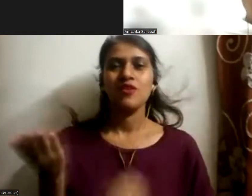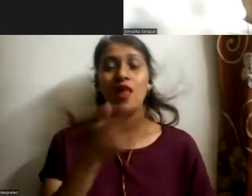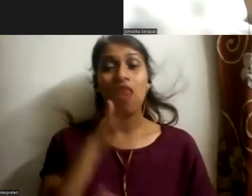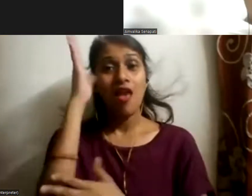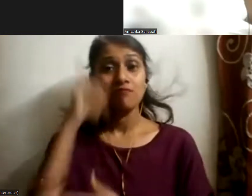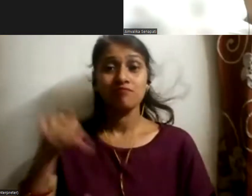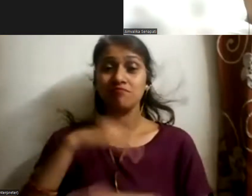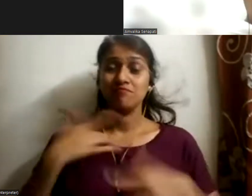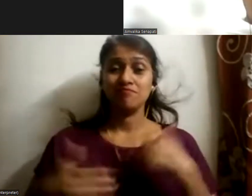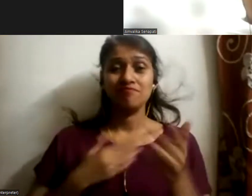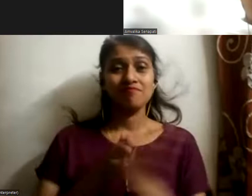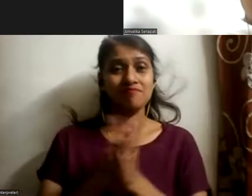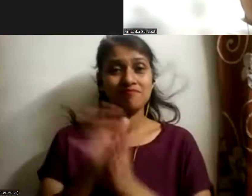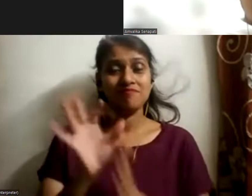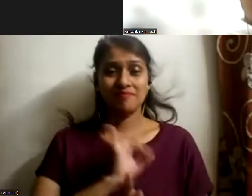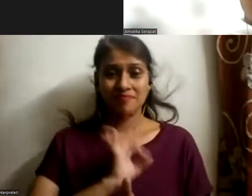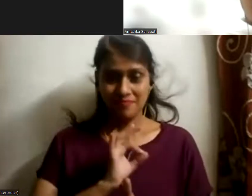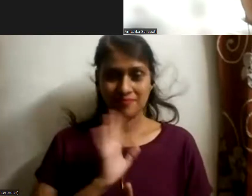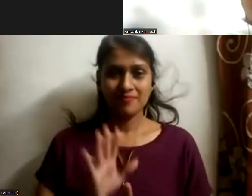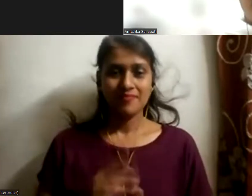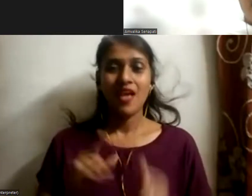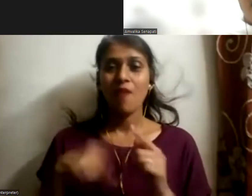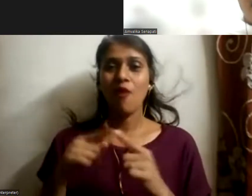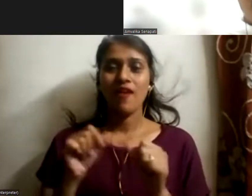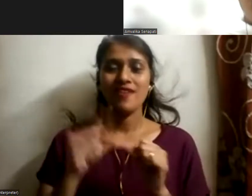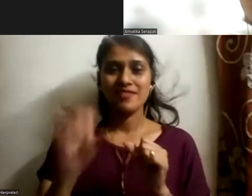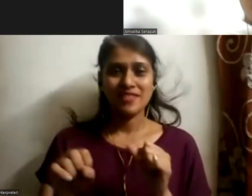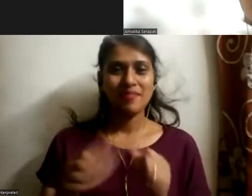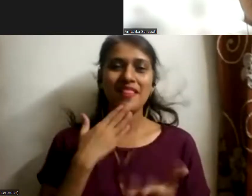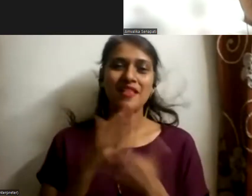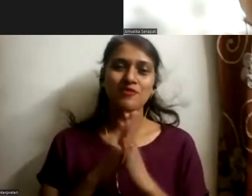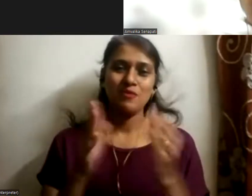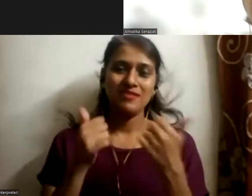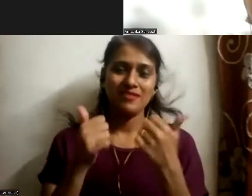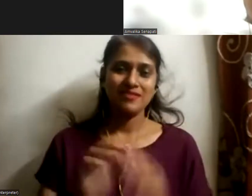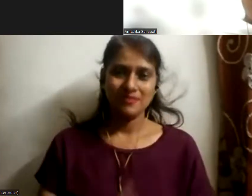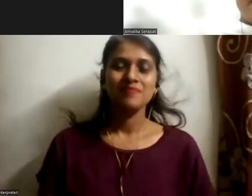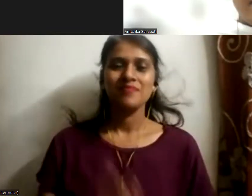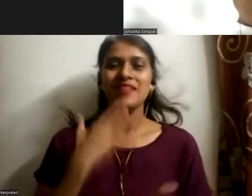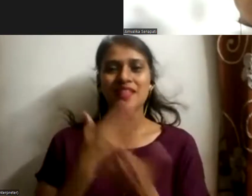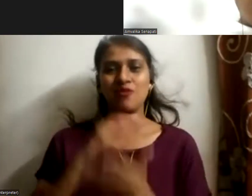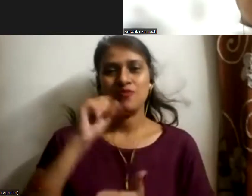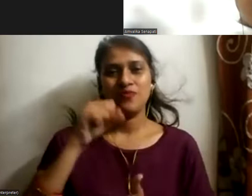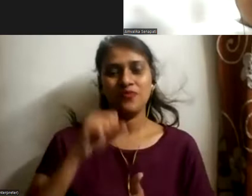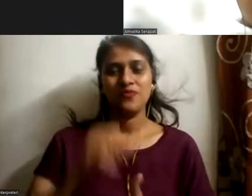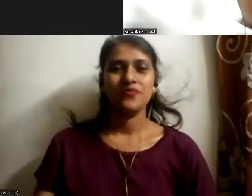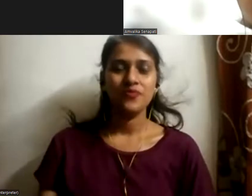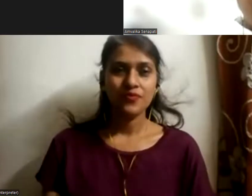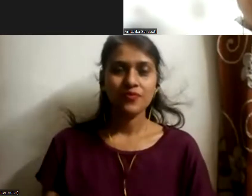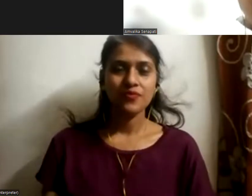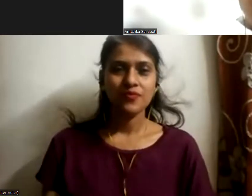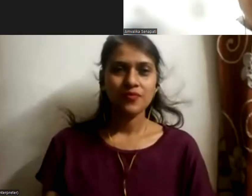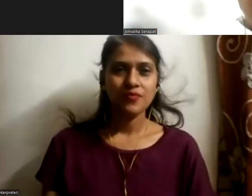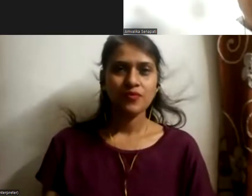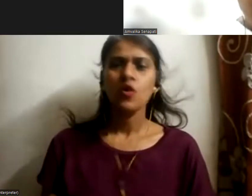and have learned something new about accessibility. Thank you, ma'am. Thank you. All those who have